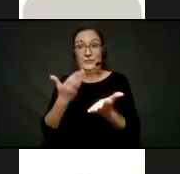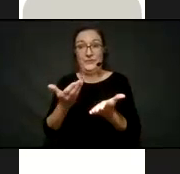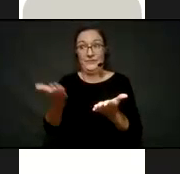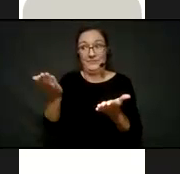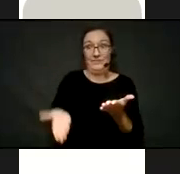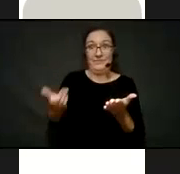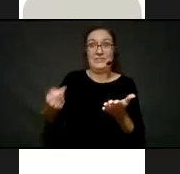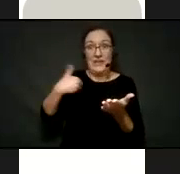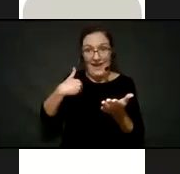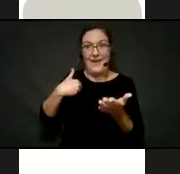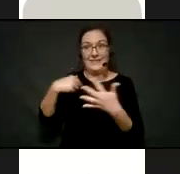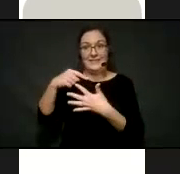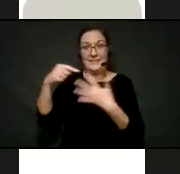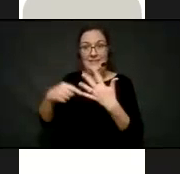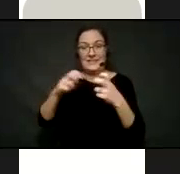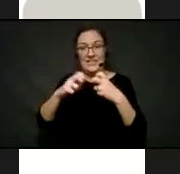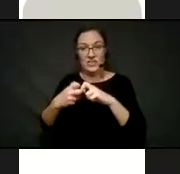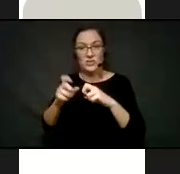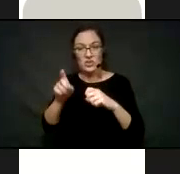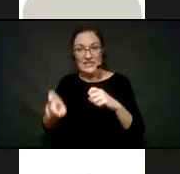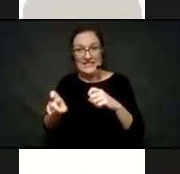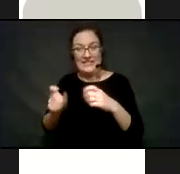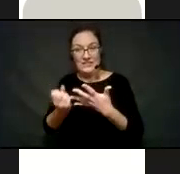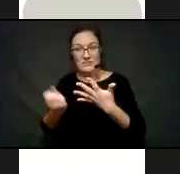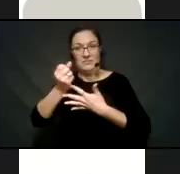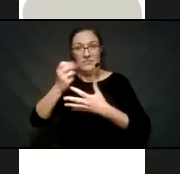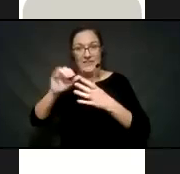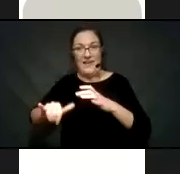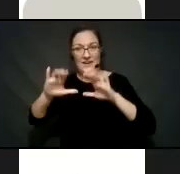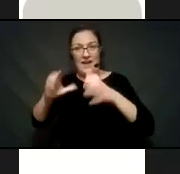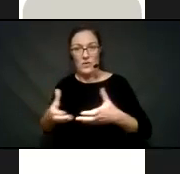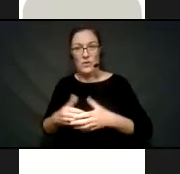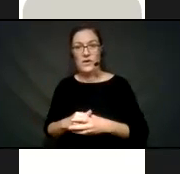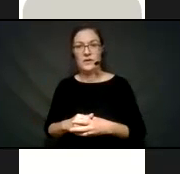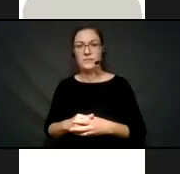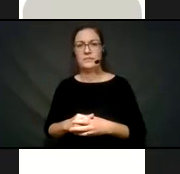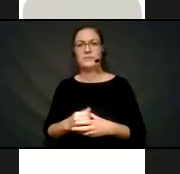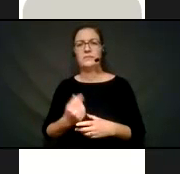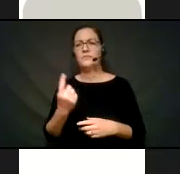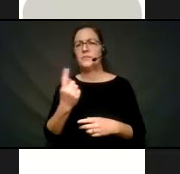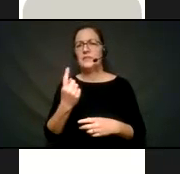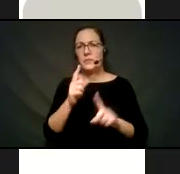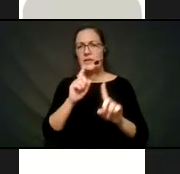issues? Thanks, Beth. And I know that it is very frustrating